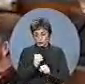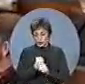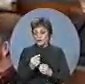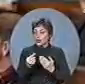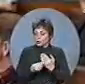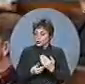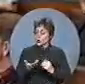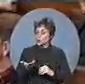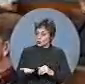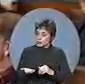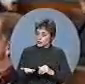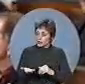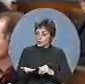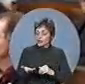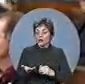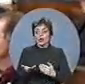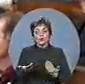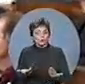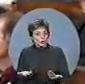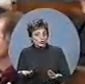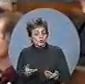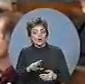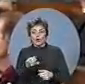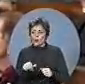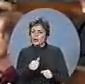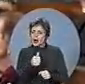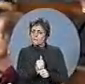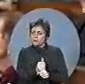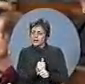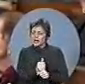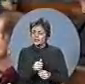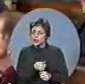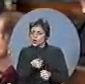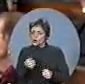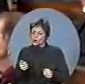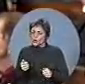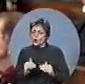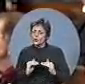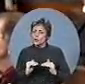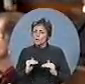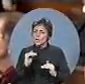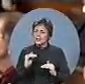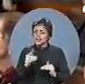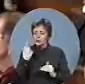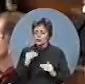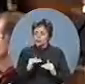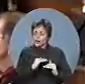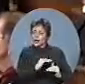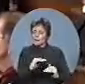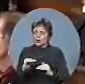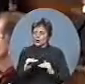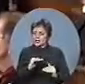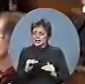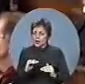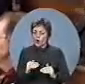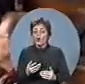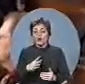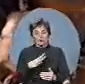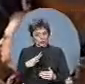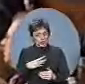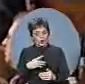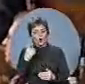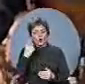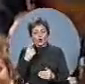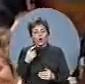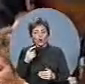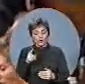in new layers of protection. We are making sure that our inspectors are doing the job. Incidentally,